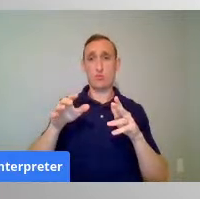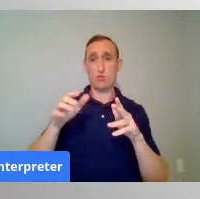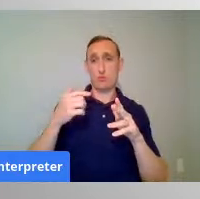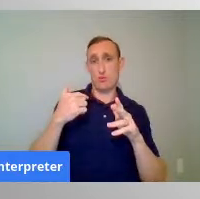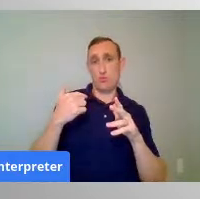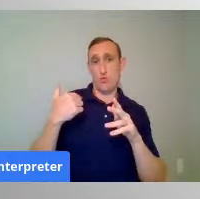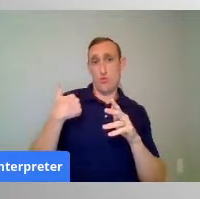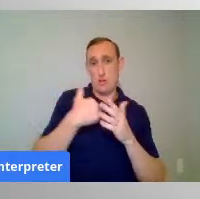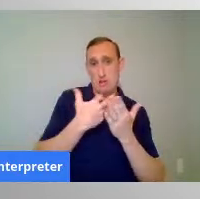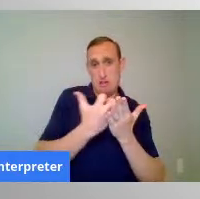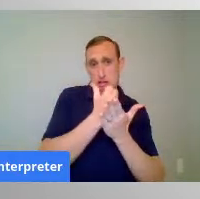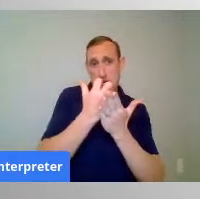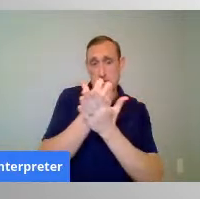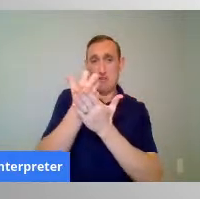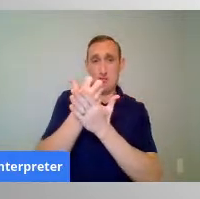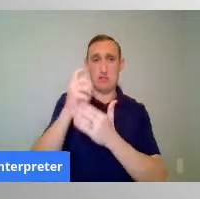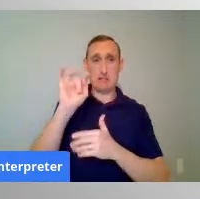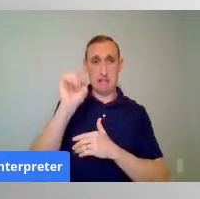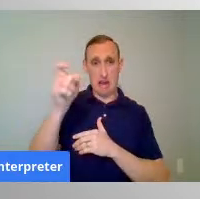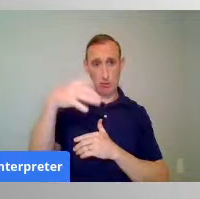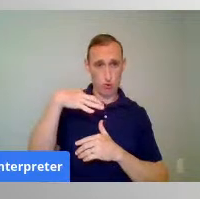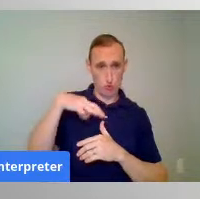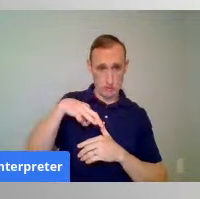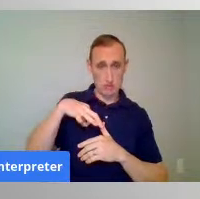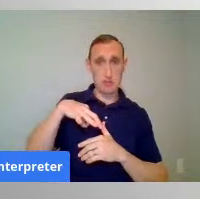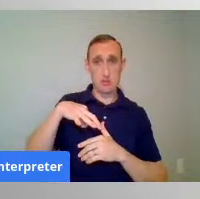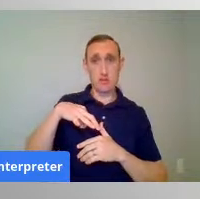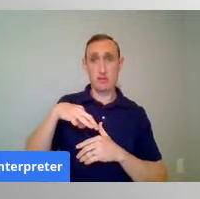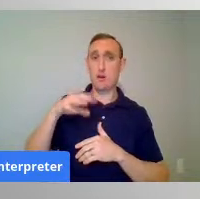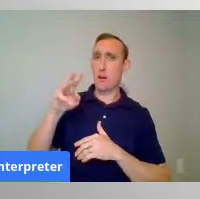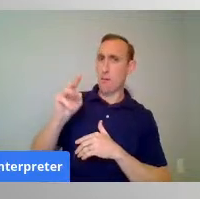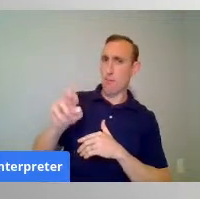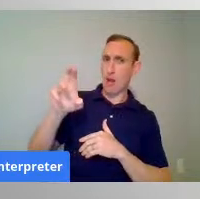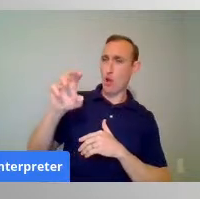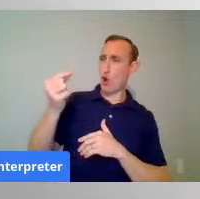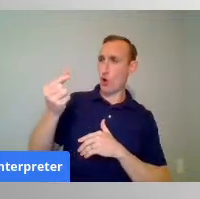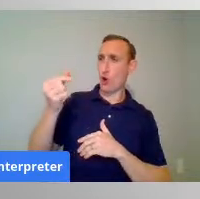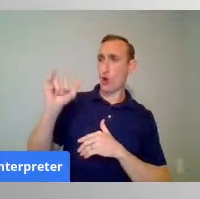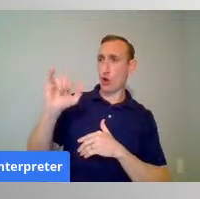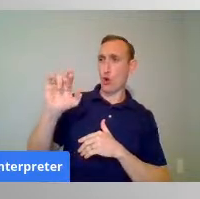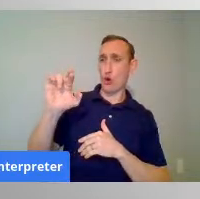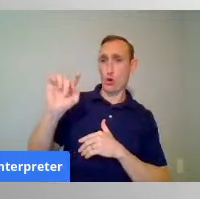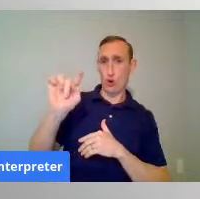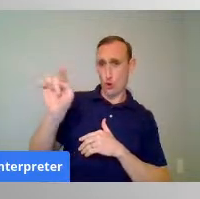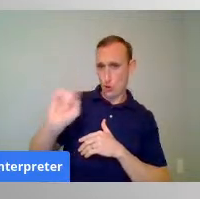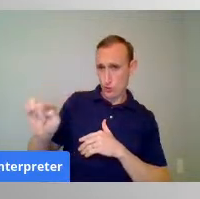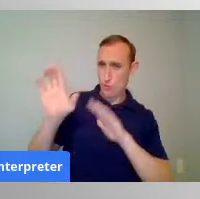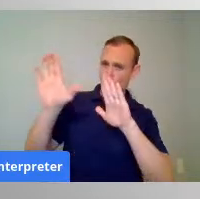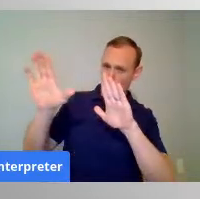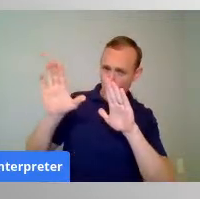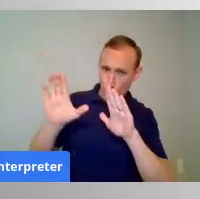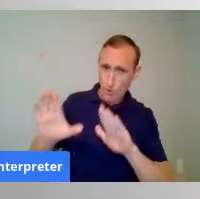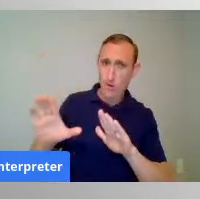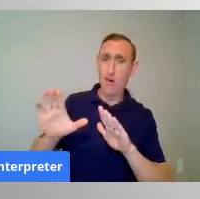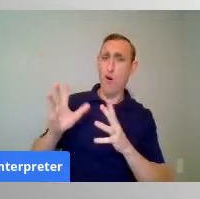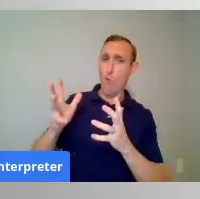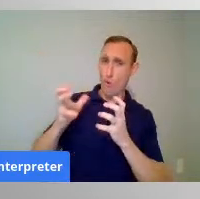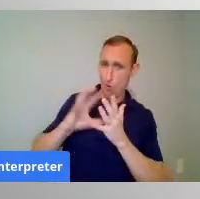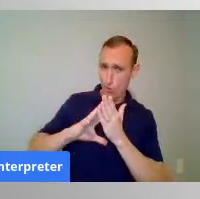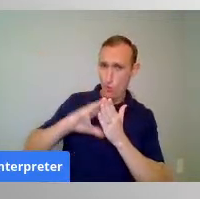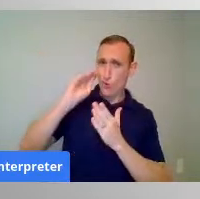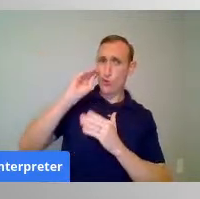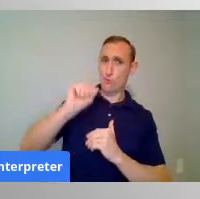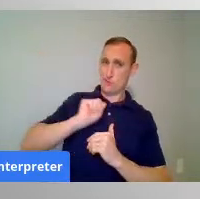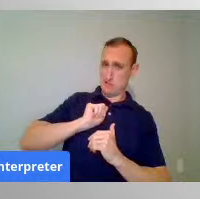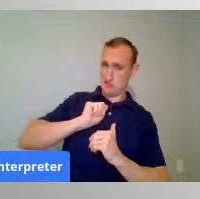advantage of those tax credits? Mayor Gertz, I think that would be wonderful. I'm very interested in learning how we